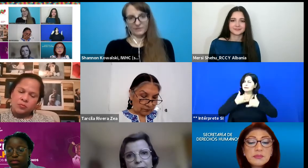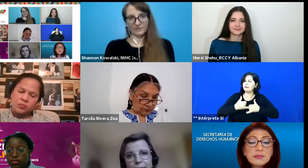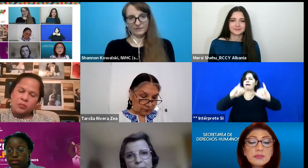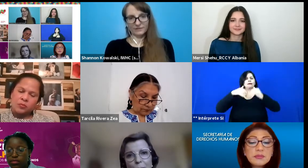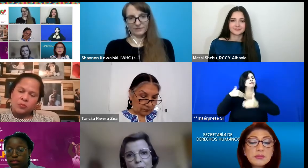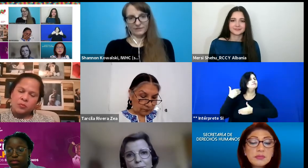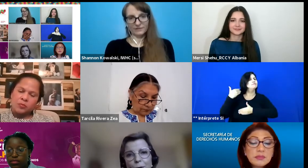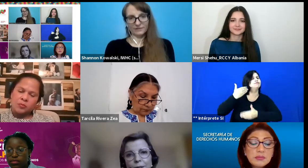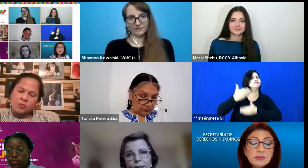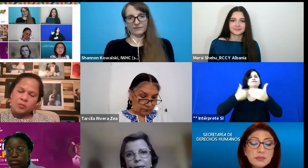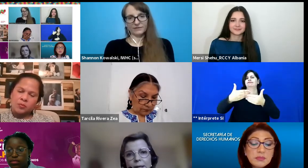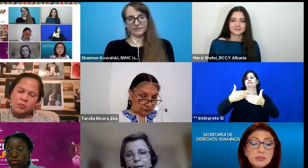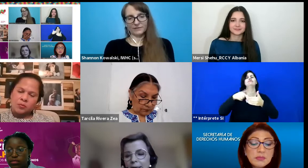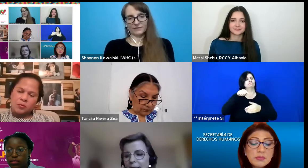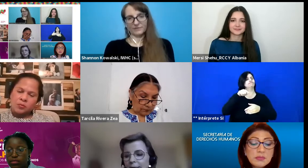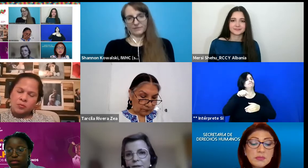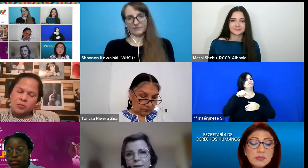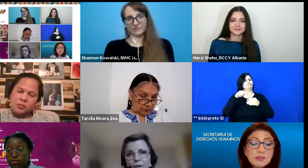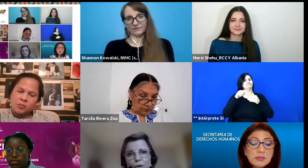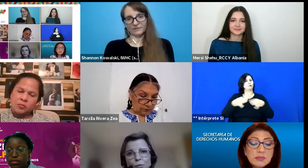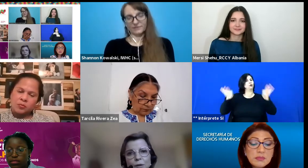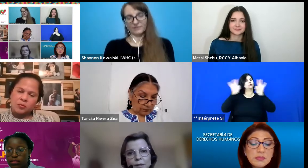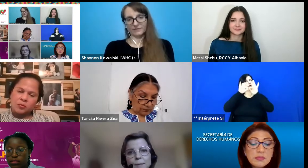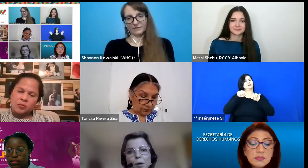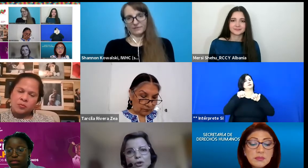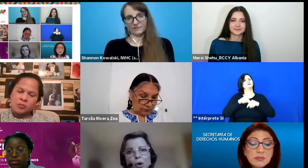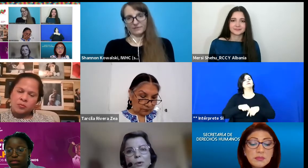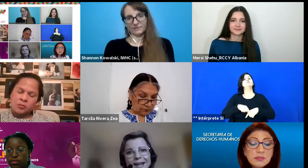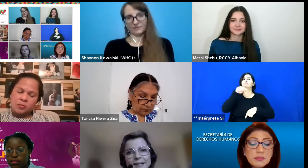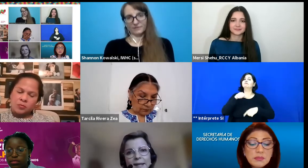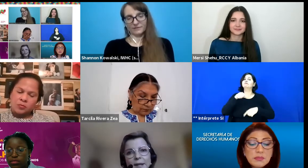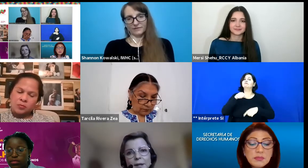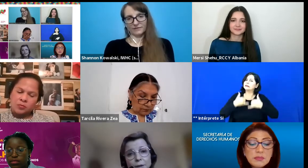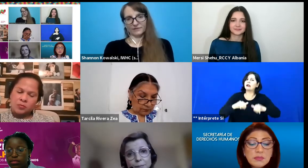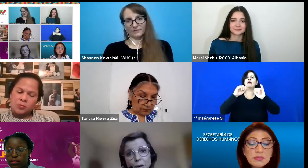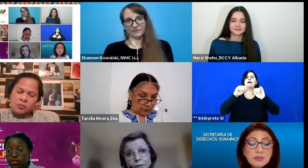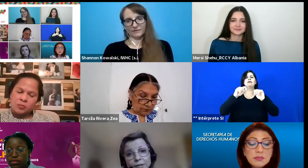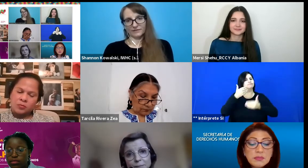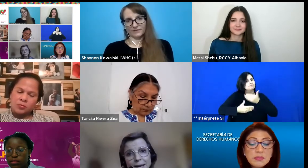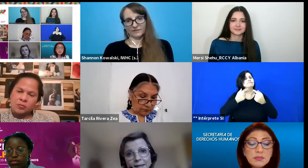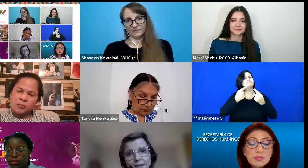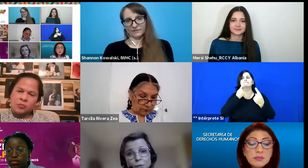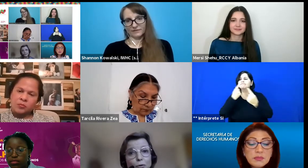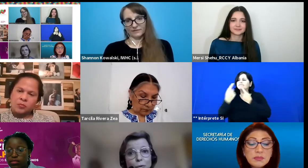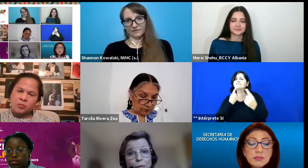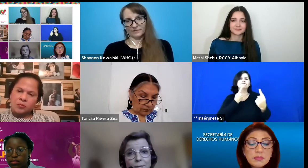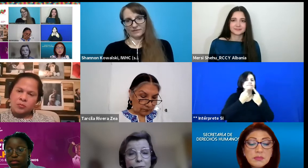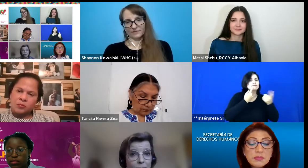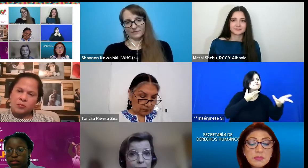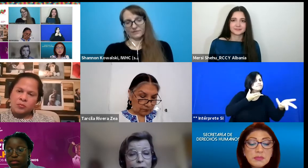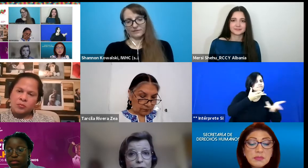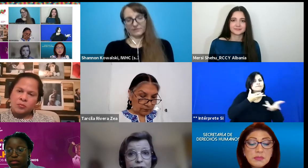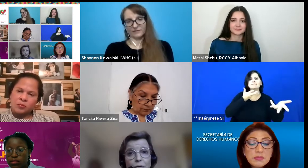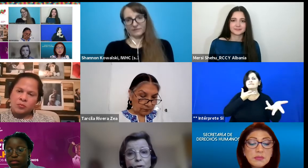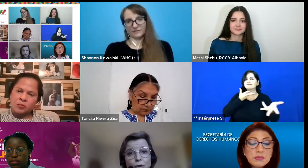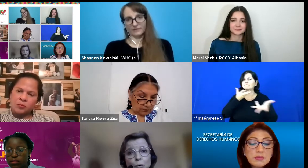very important point, that you keep on showcasing the progress made. You also do that in